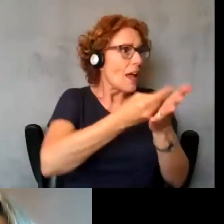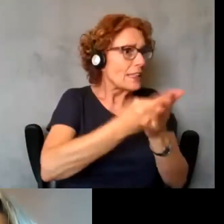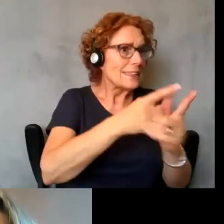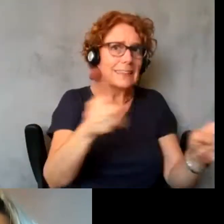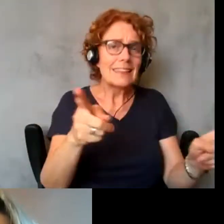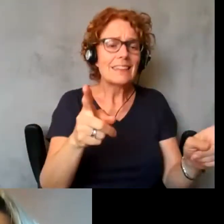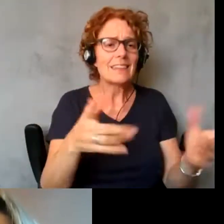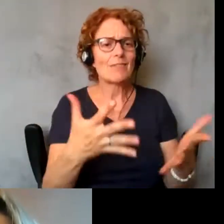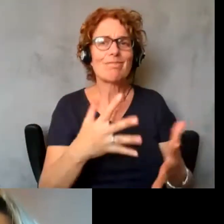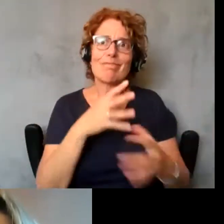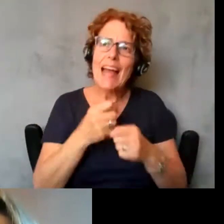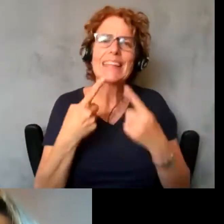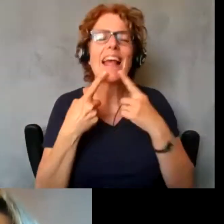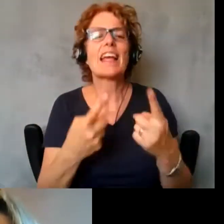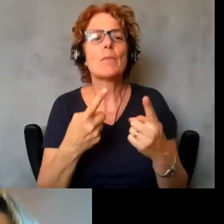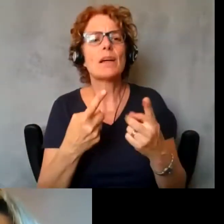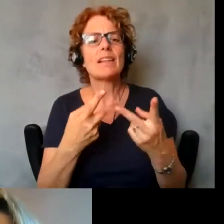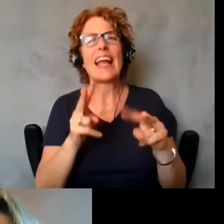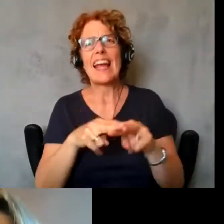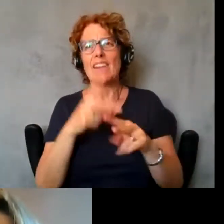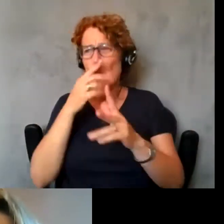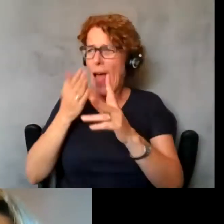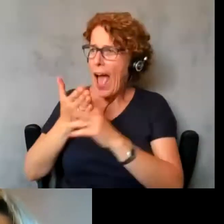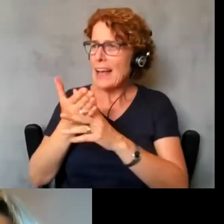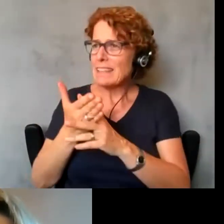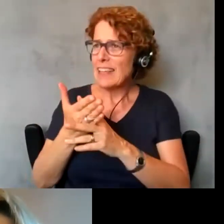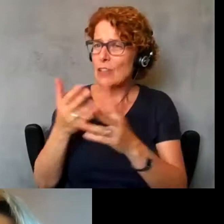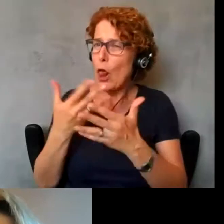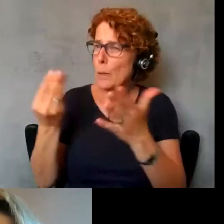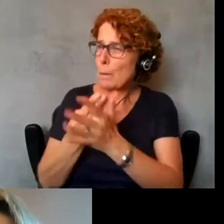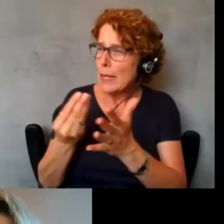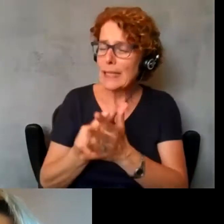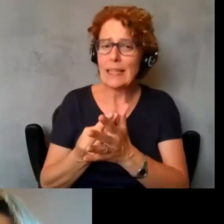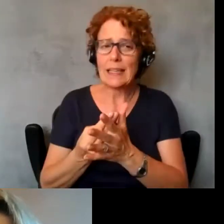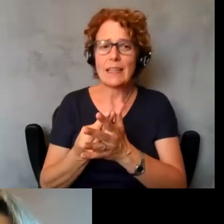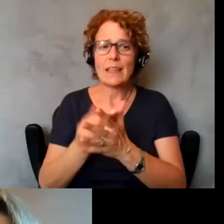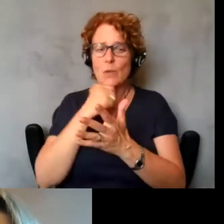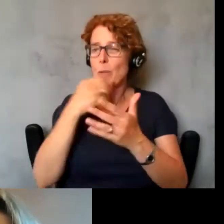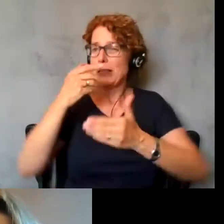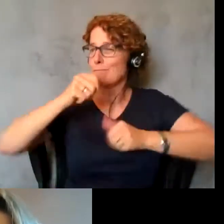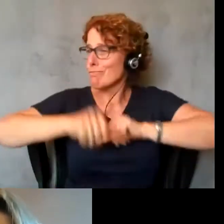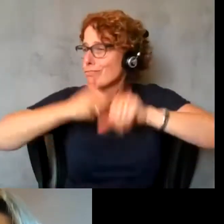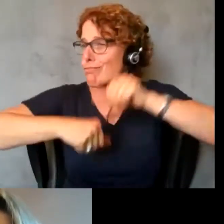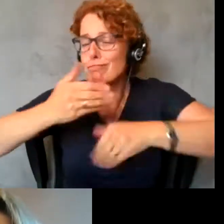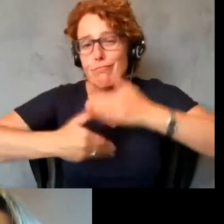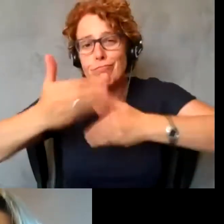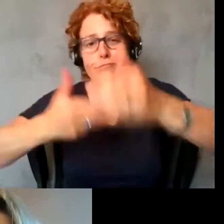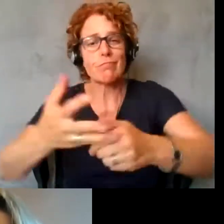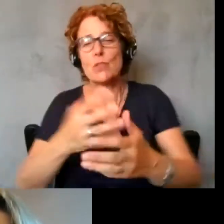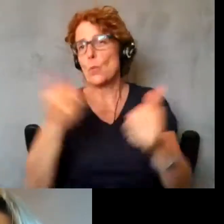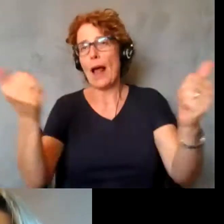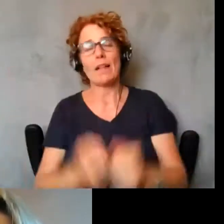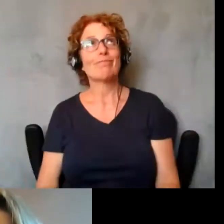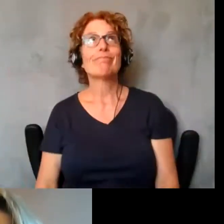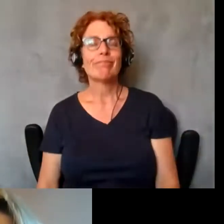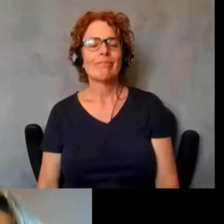know, I hate to say it, but if I had access to as much money as I could, we would be pounding forwards on so many levels. So